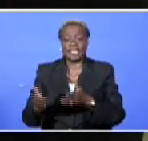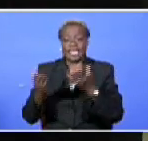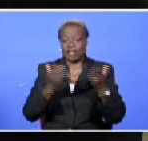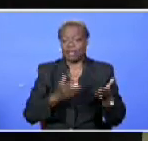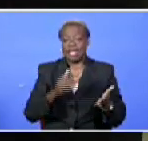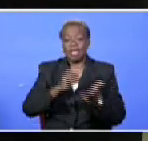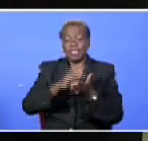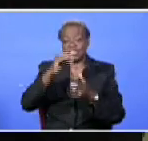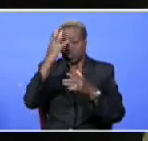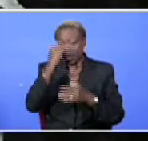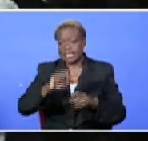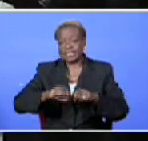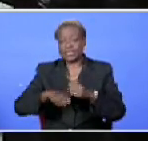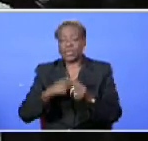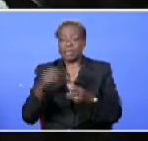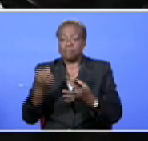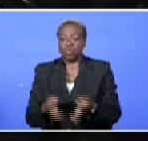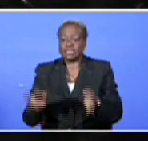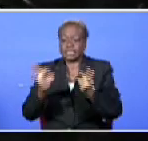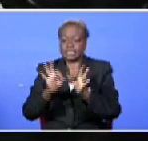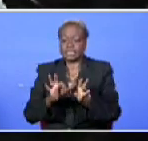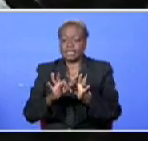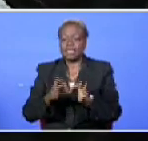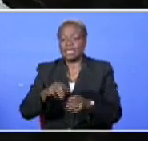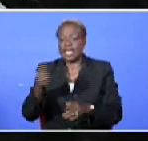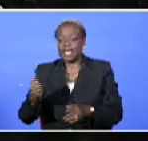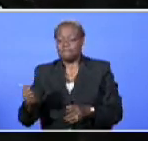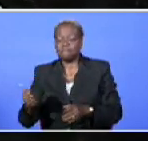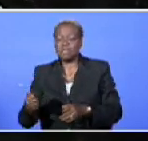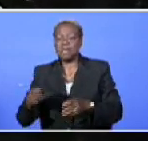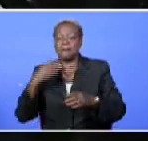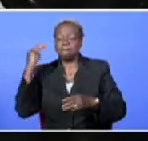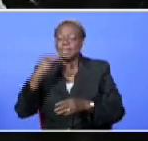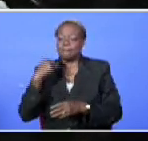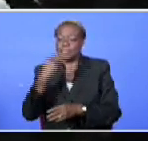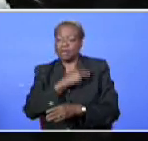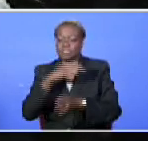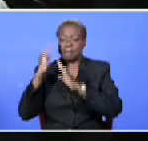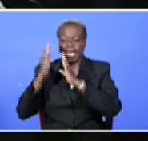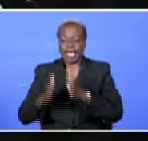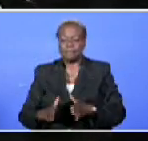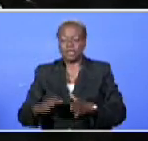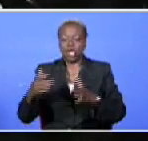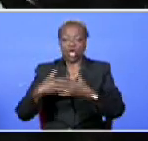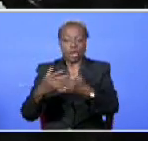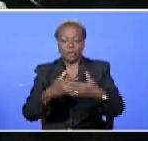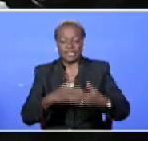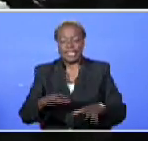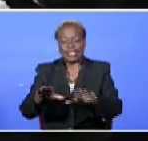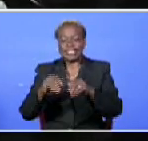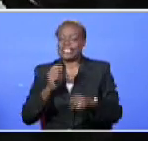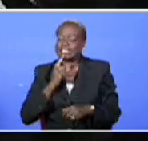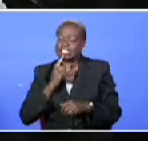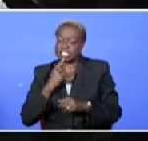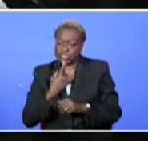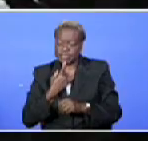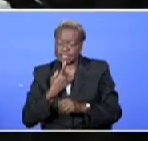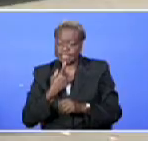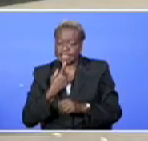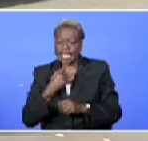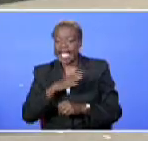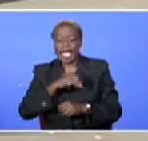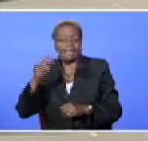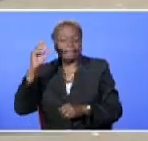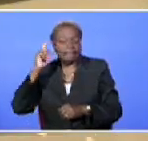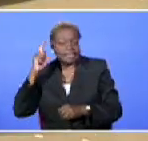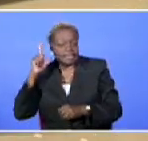important that every member of our community, every member of our Bahamian community especially, takes this seriously and adheres